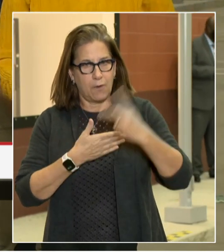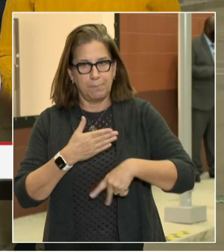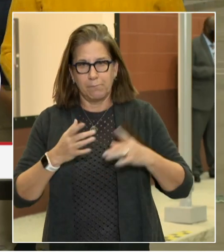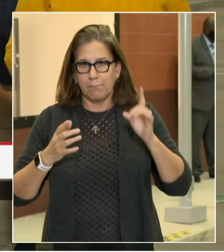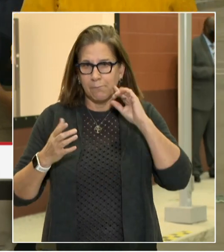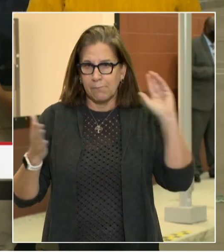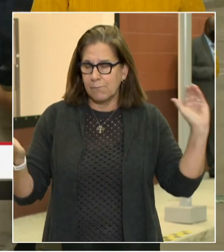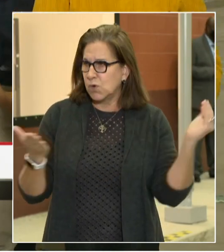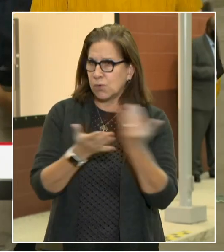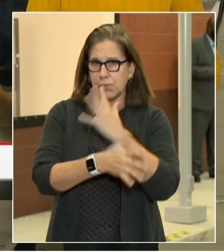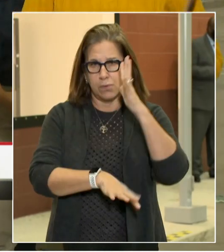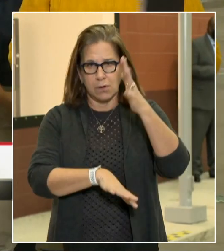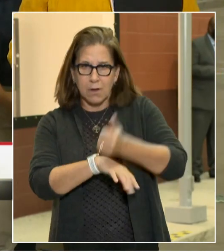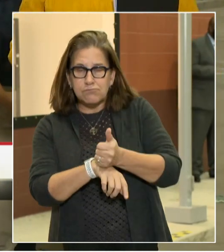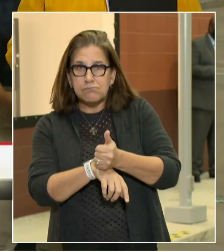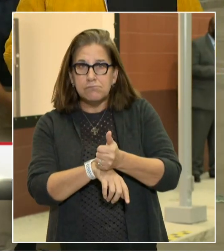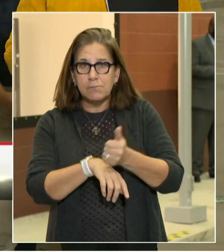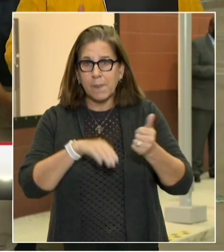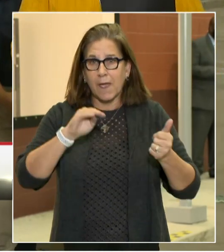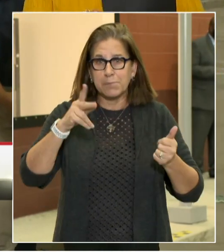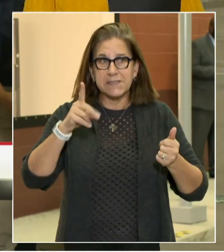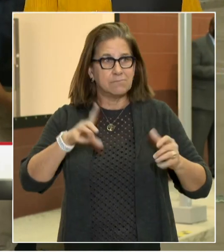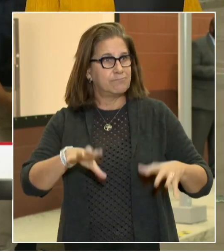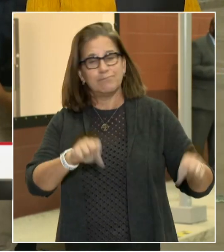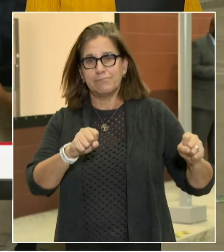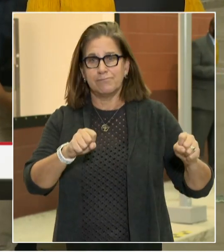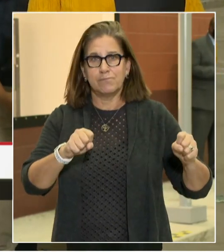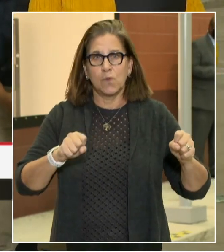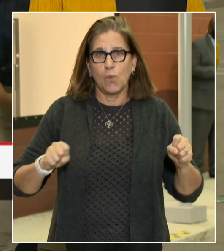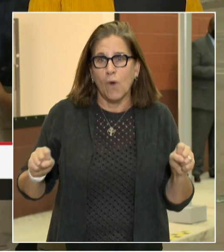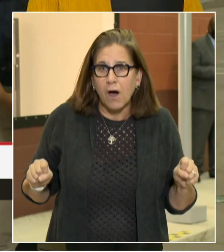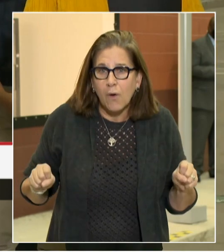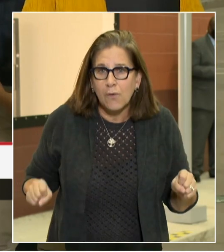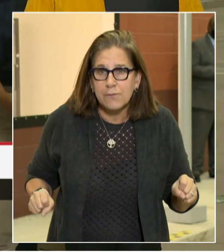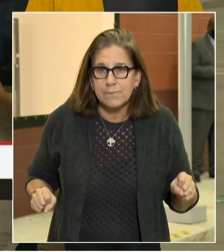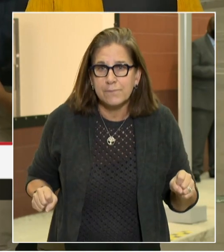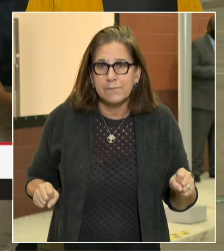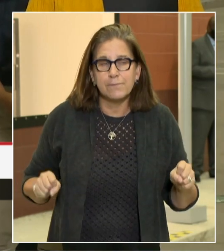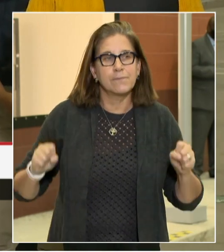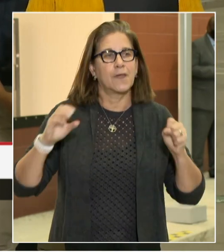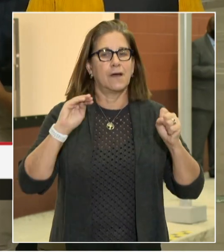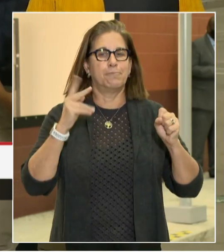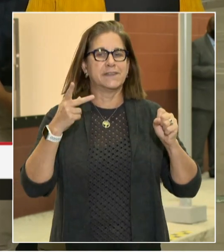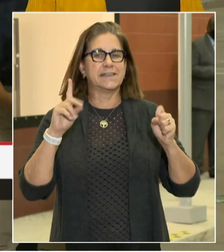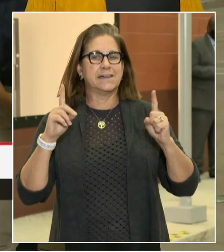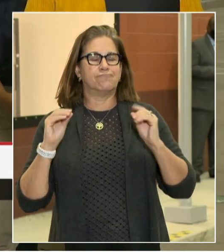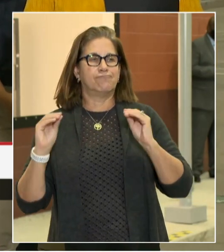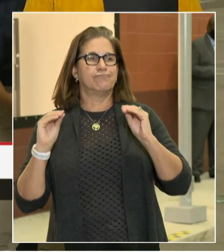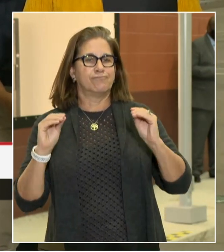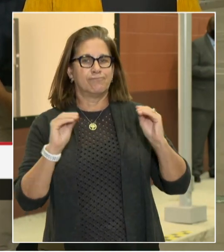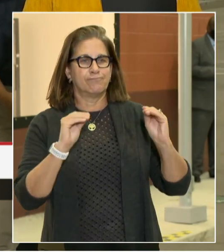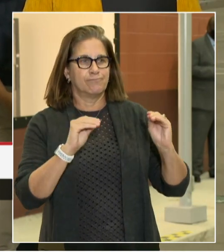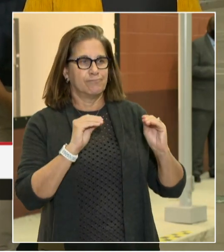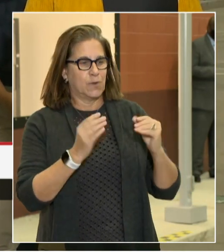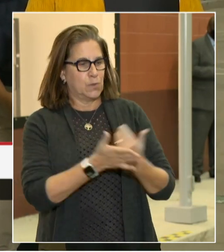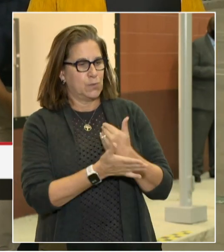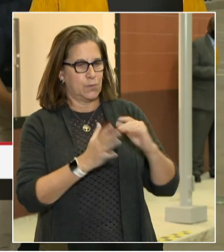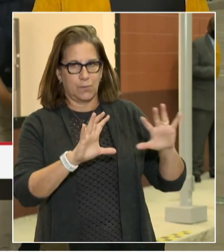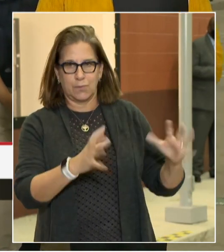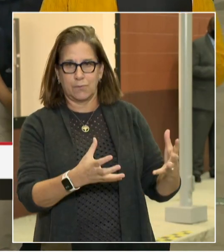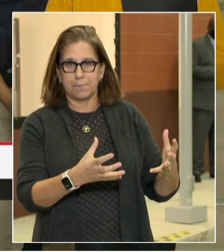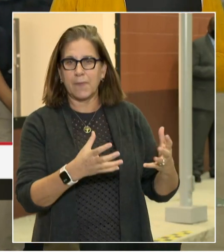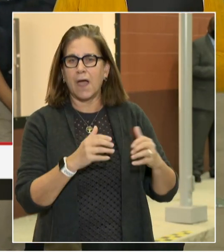year. While MPD has trained members for years on the requirement and duty to